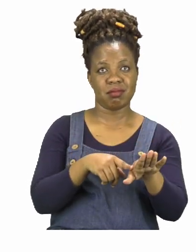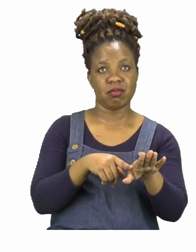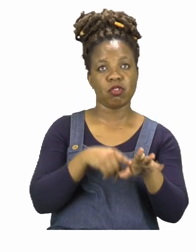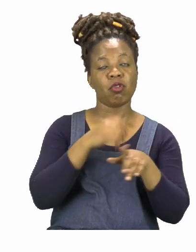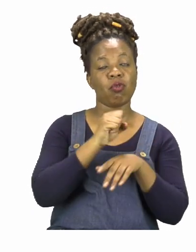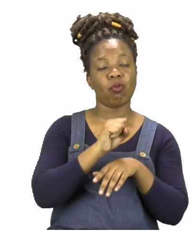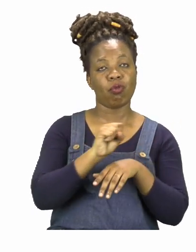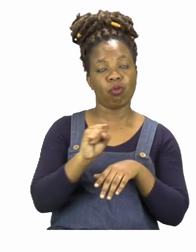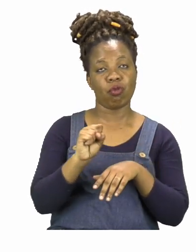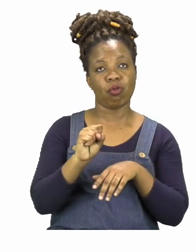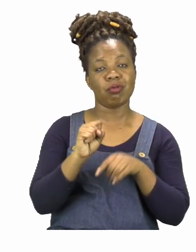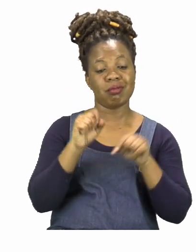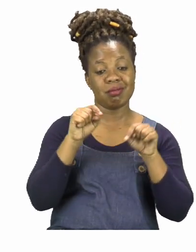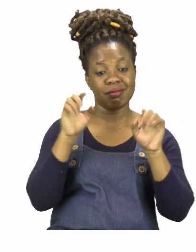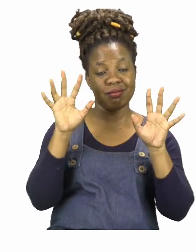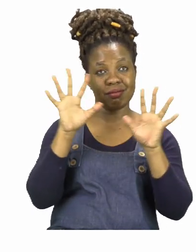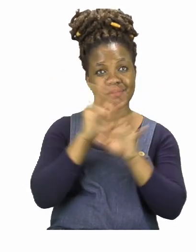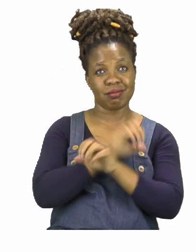will study.